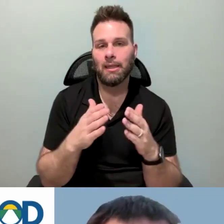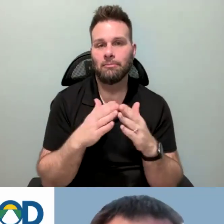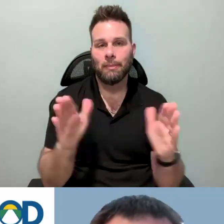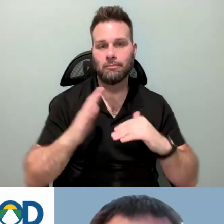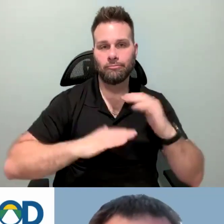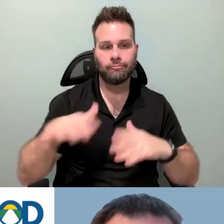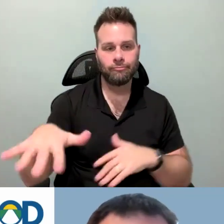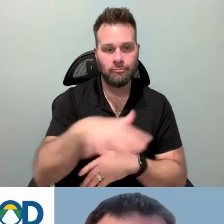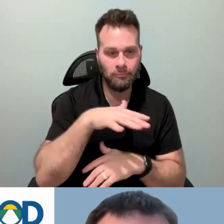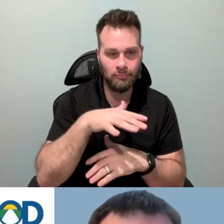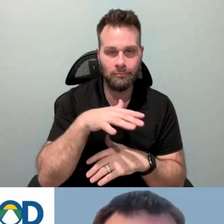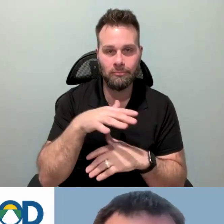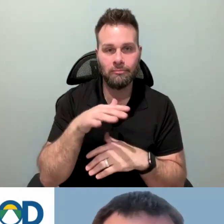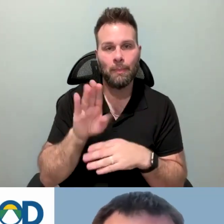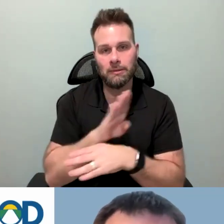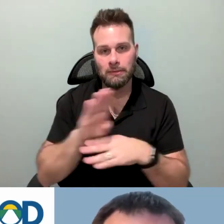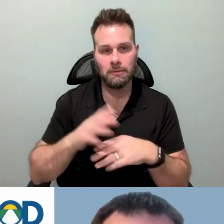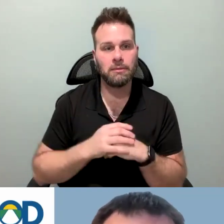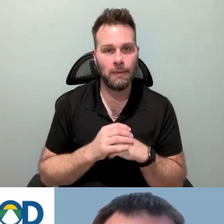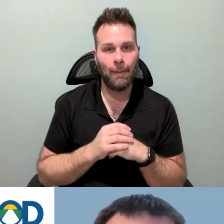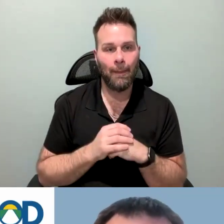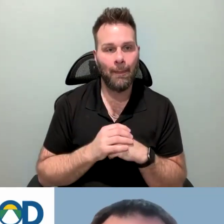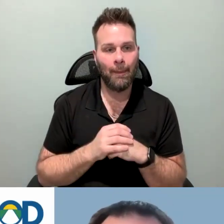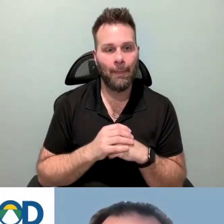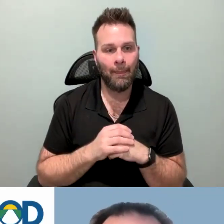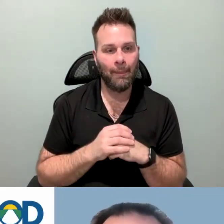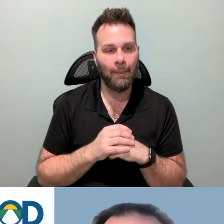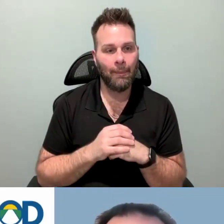good resource for folks. And